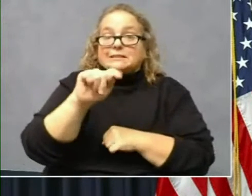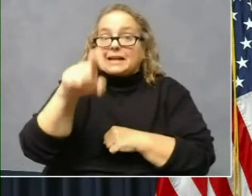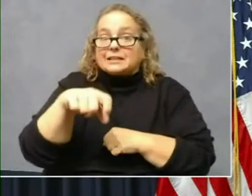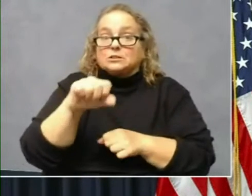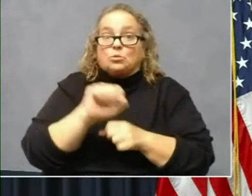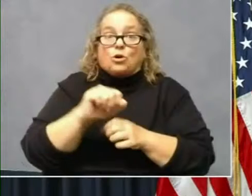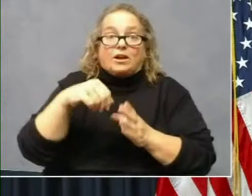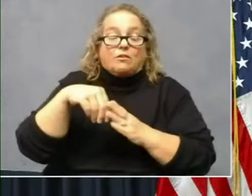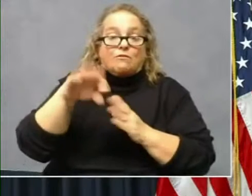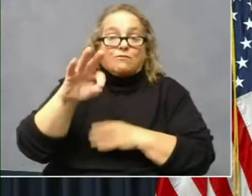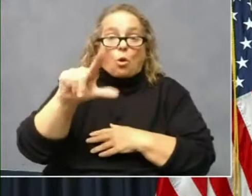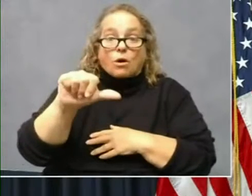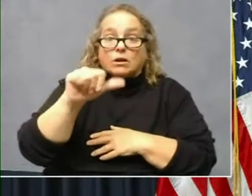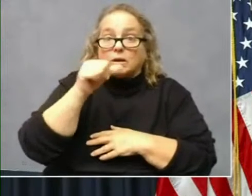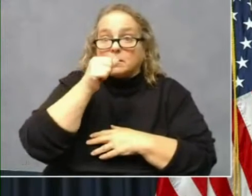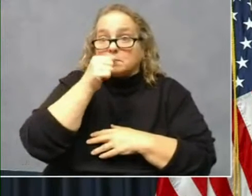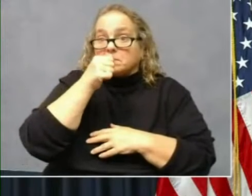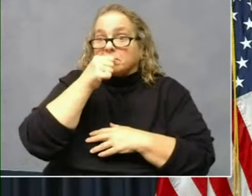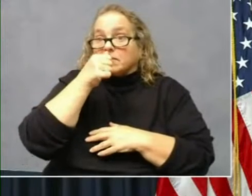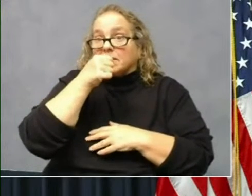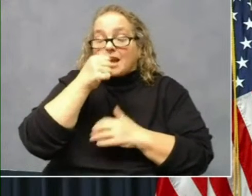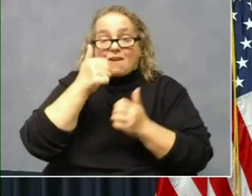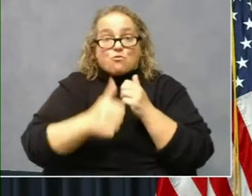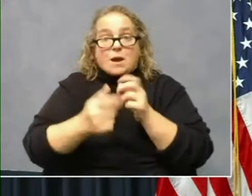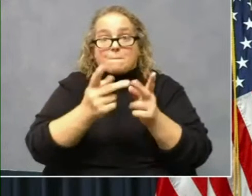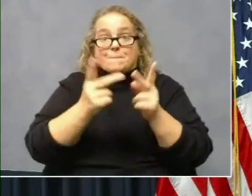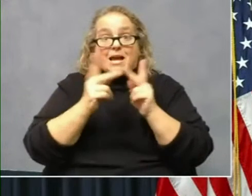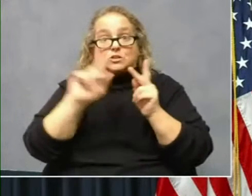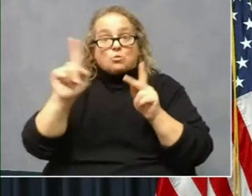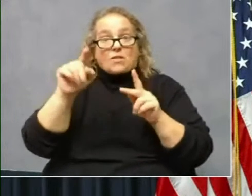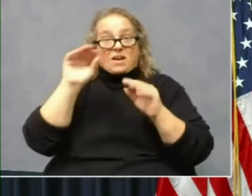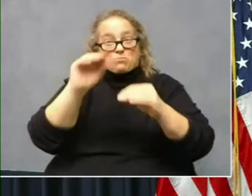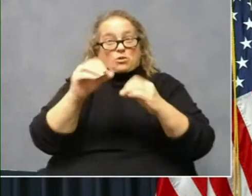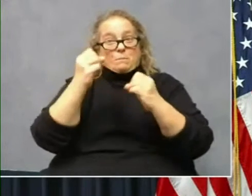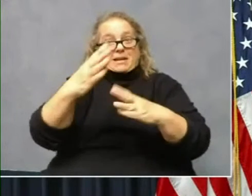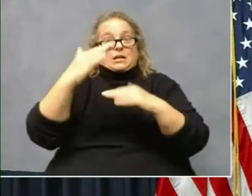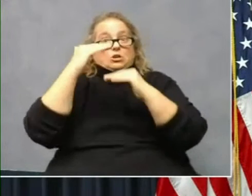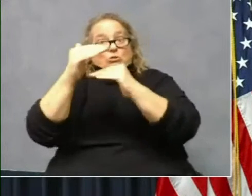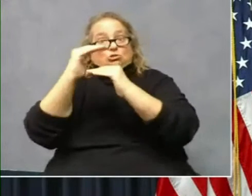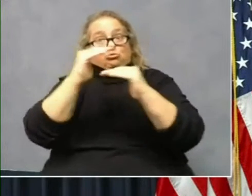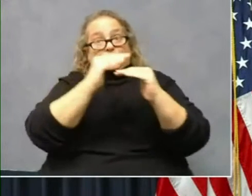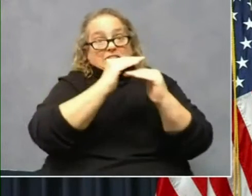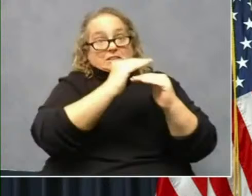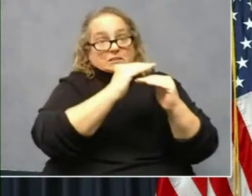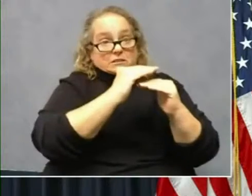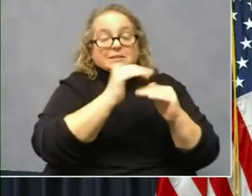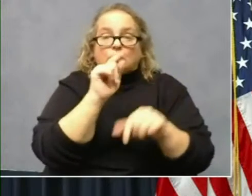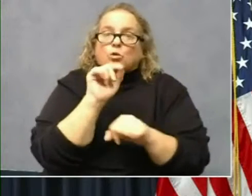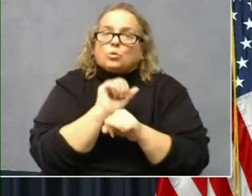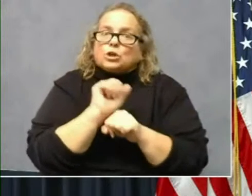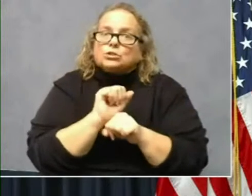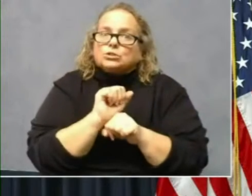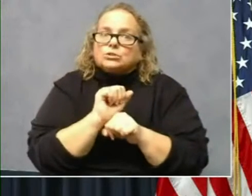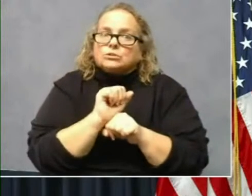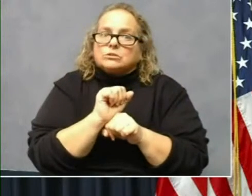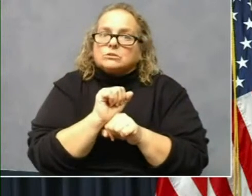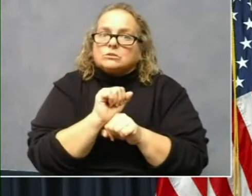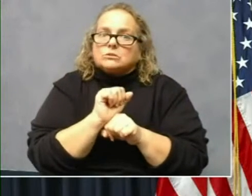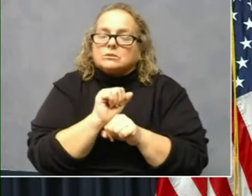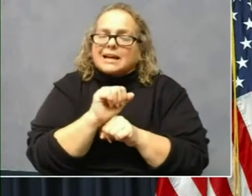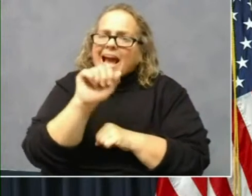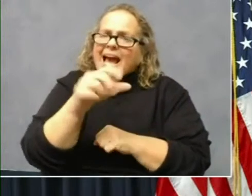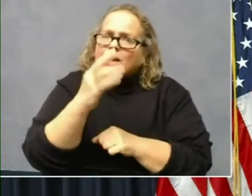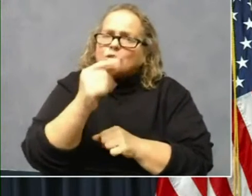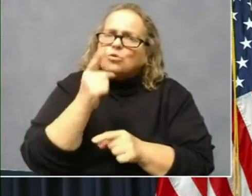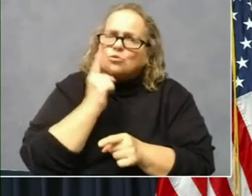every place that they have been instituted, and they have been instituted in other states because they work. You're right. We have